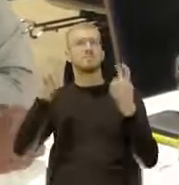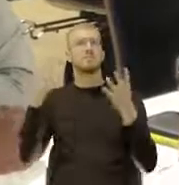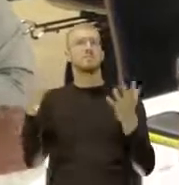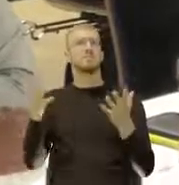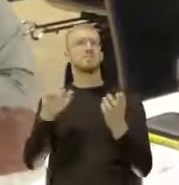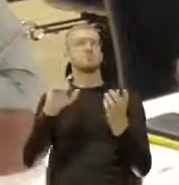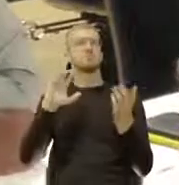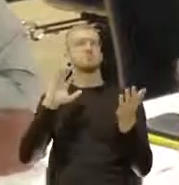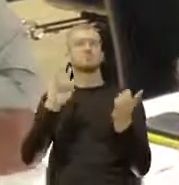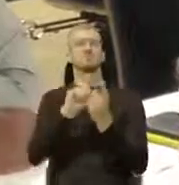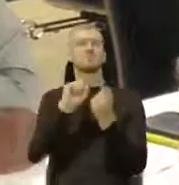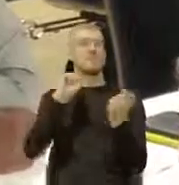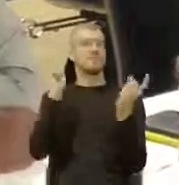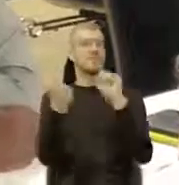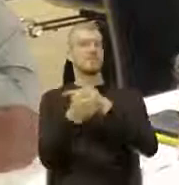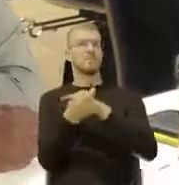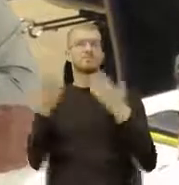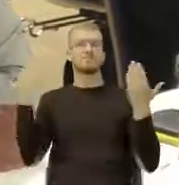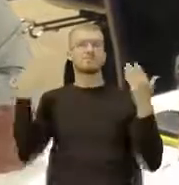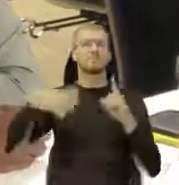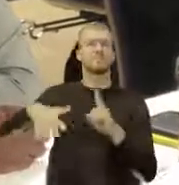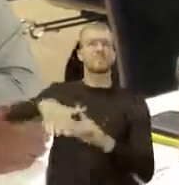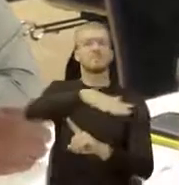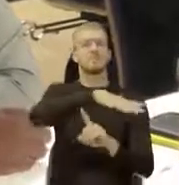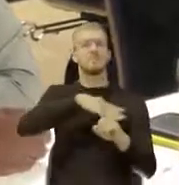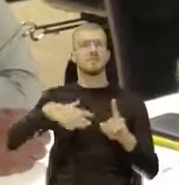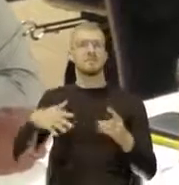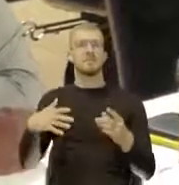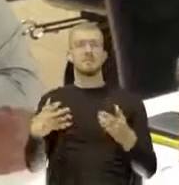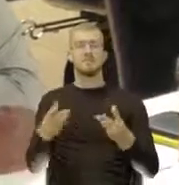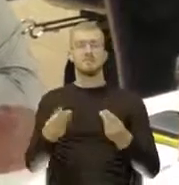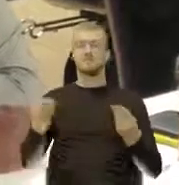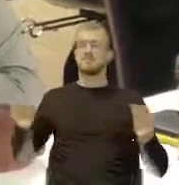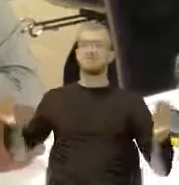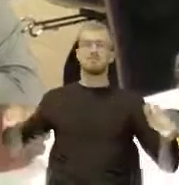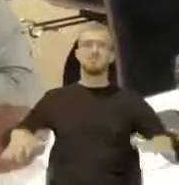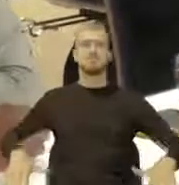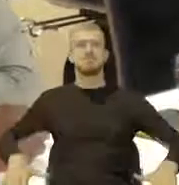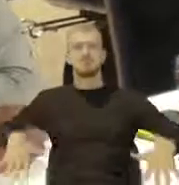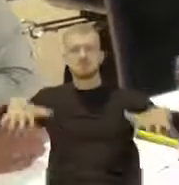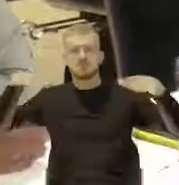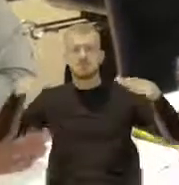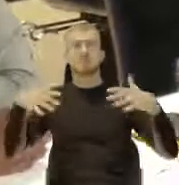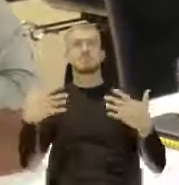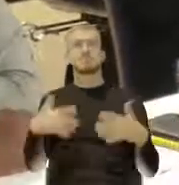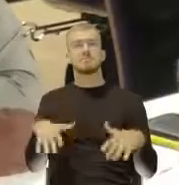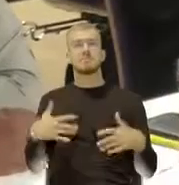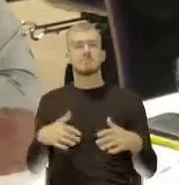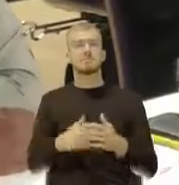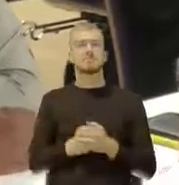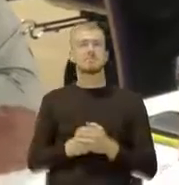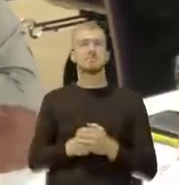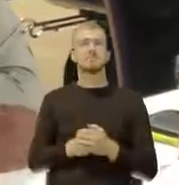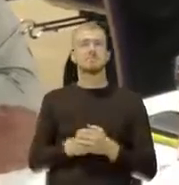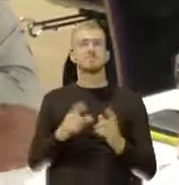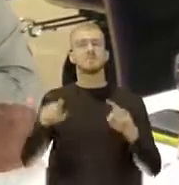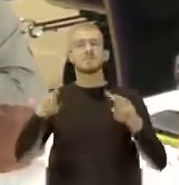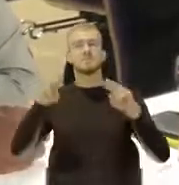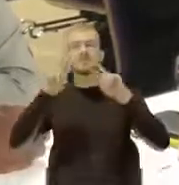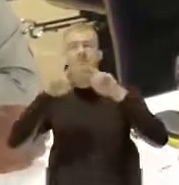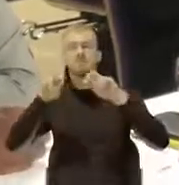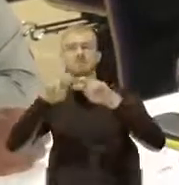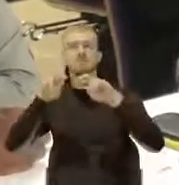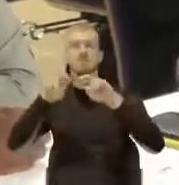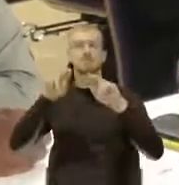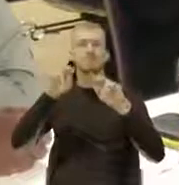instituted a day committed to planting of trees. Last year, we were able to do about 200,000 trees,